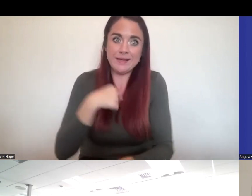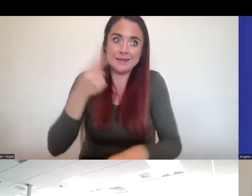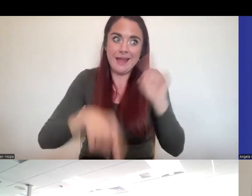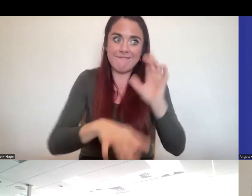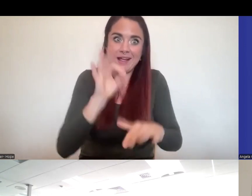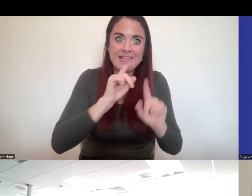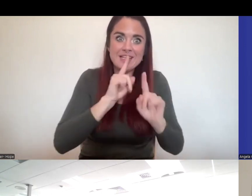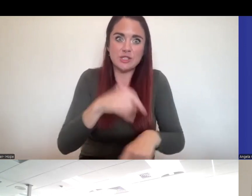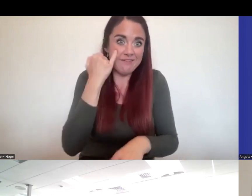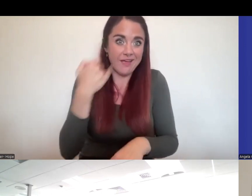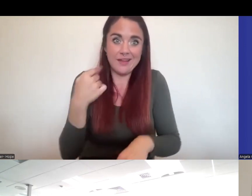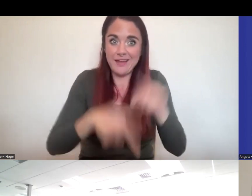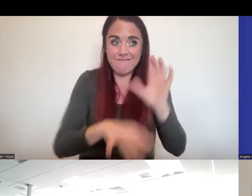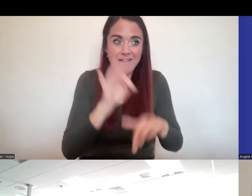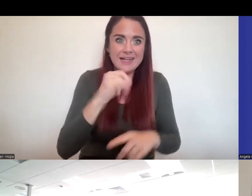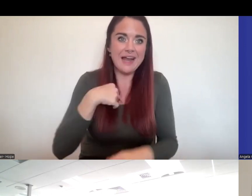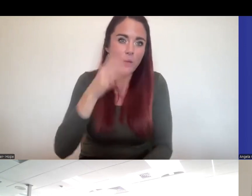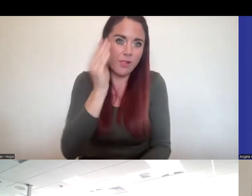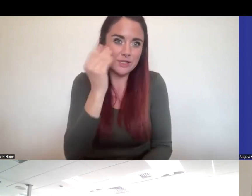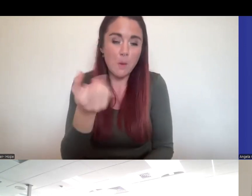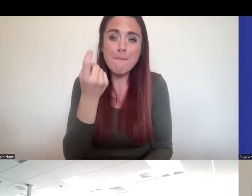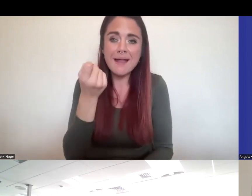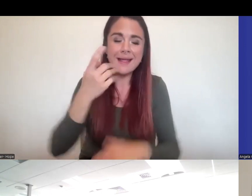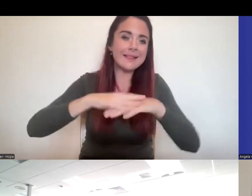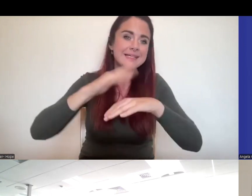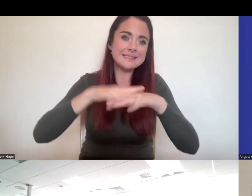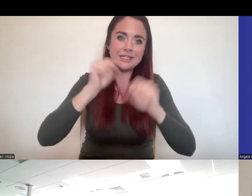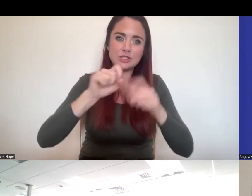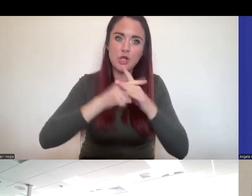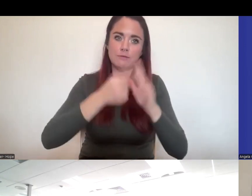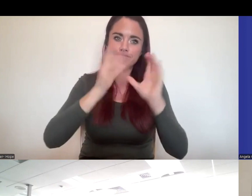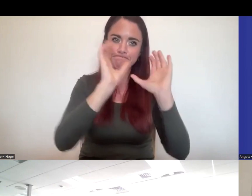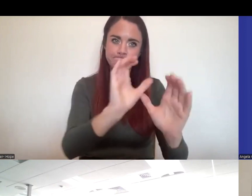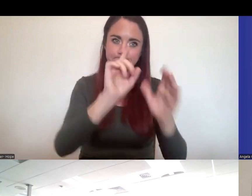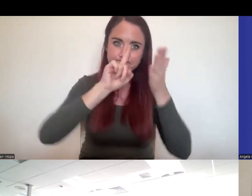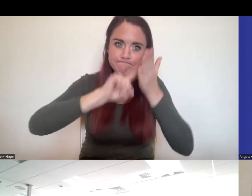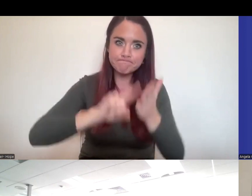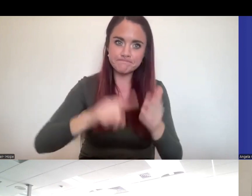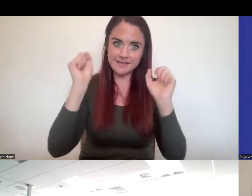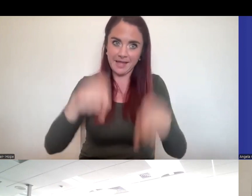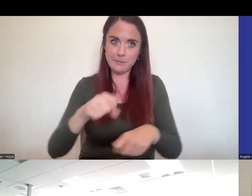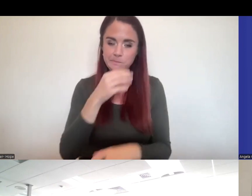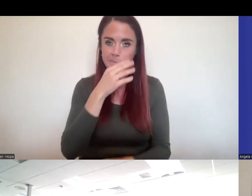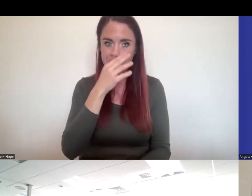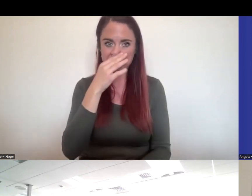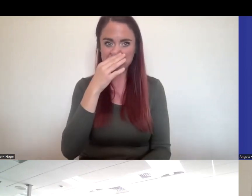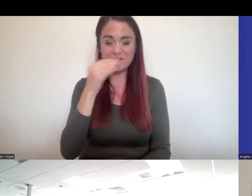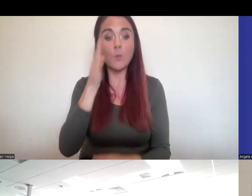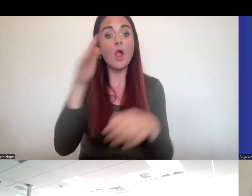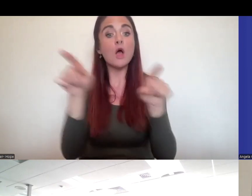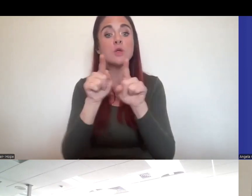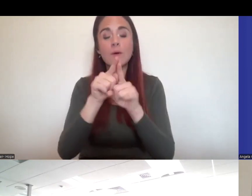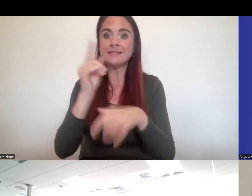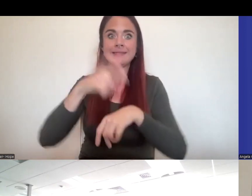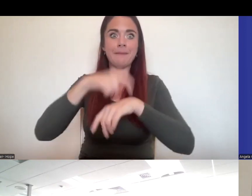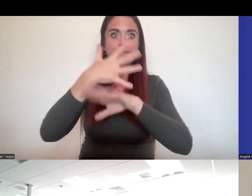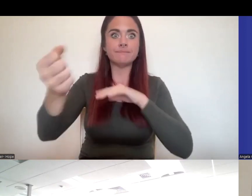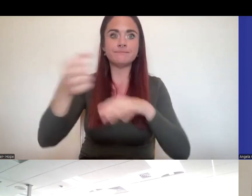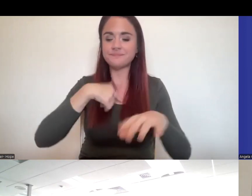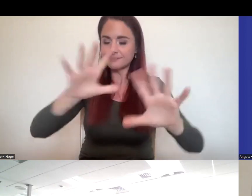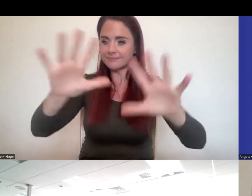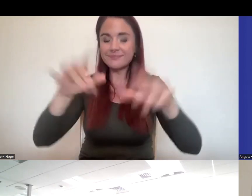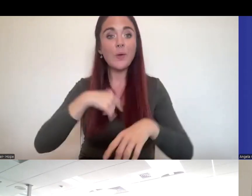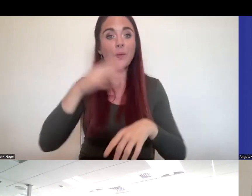answer. But at least it's a place to start looking. Okay. We will also, okay, time is up. So we will also